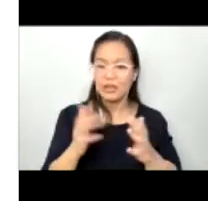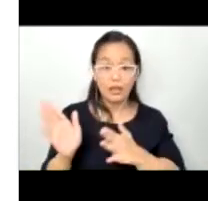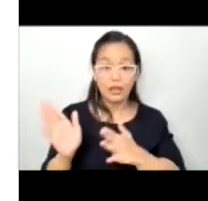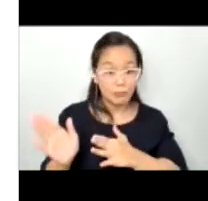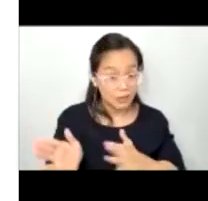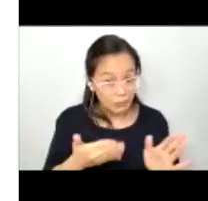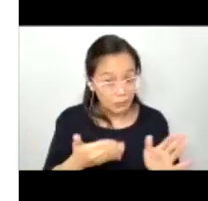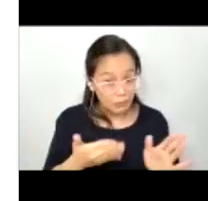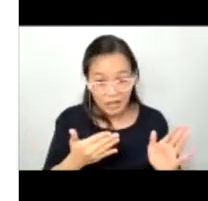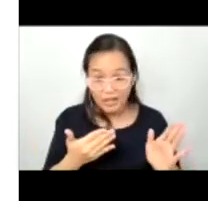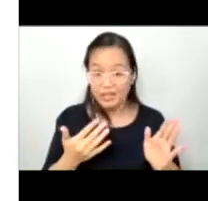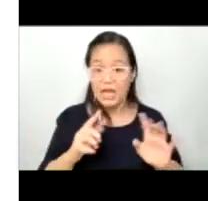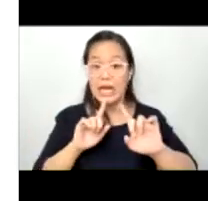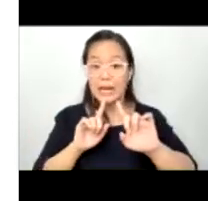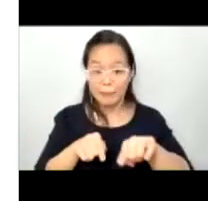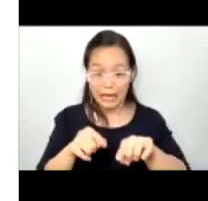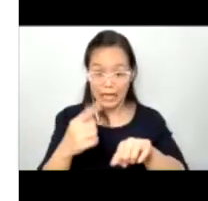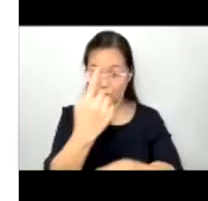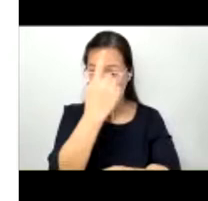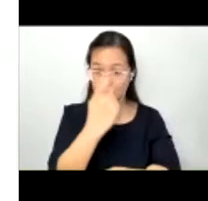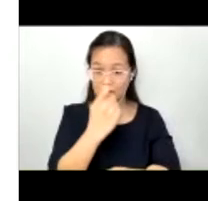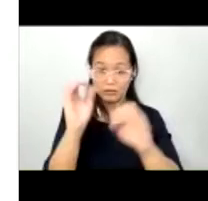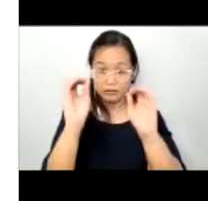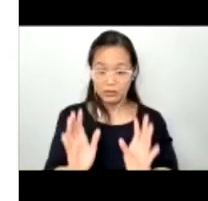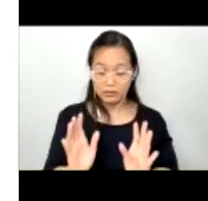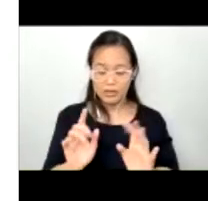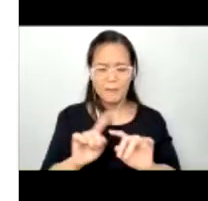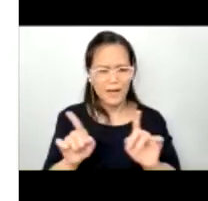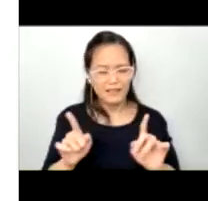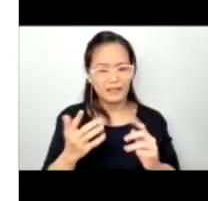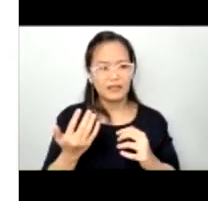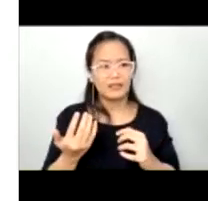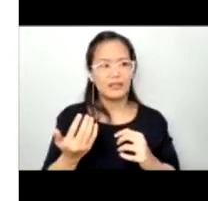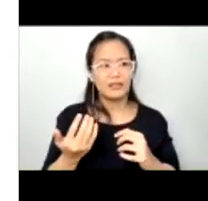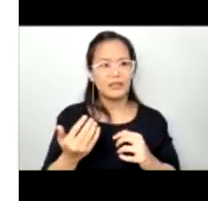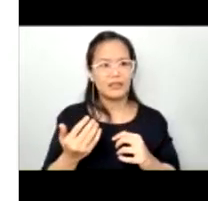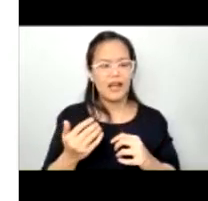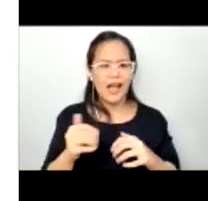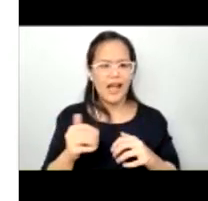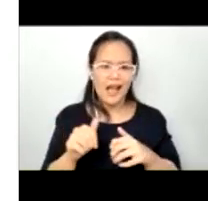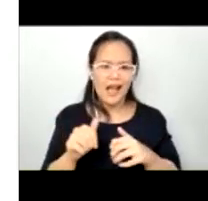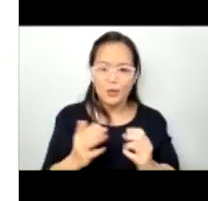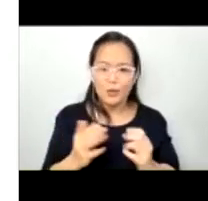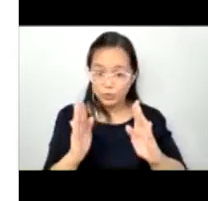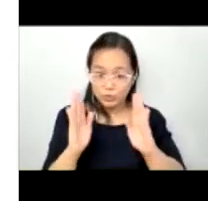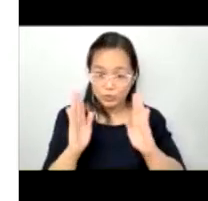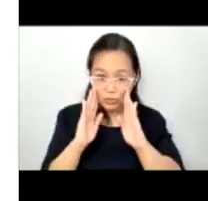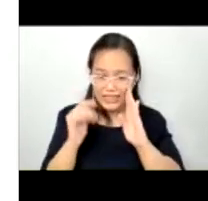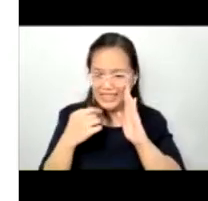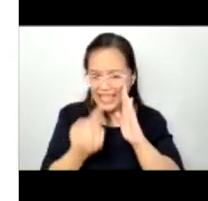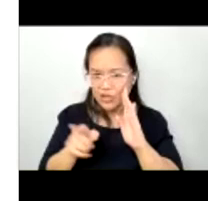preparing a reply to a question, but really being able to listen to what was said by your